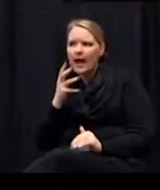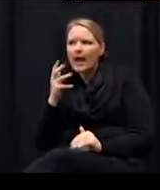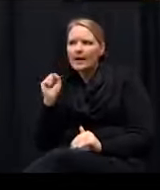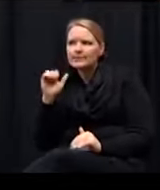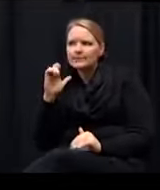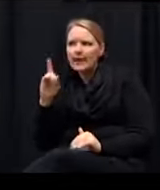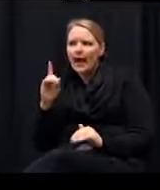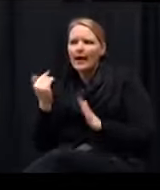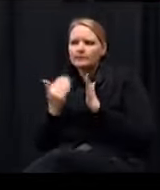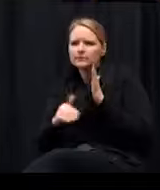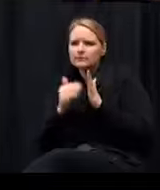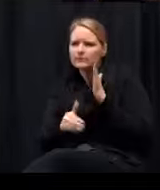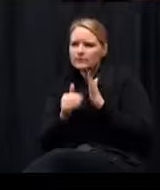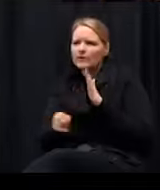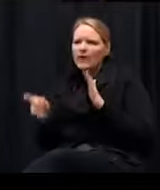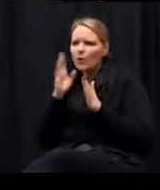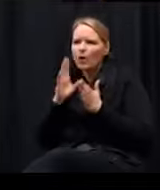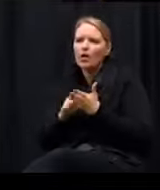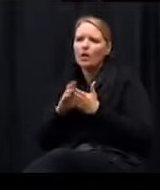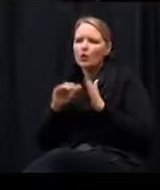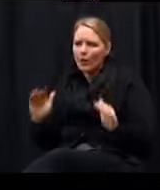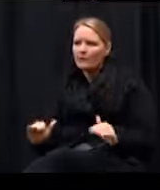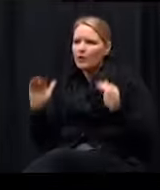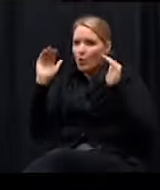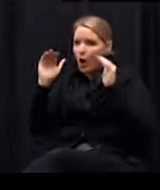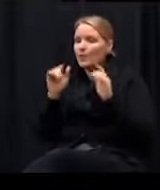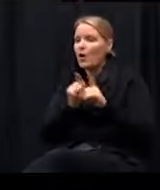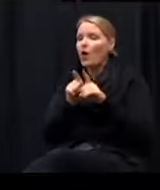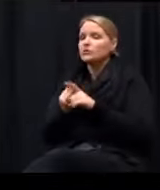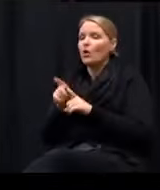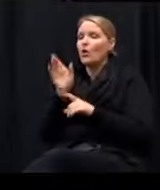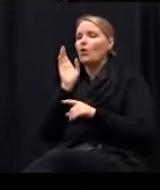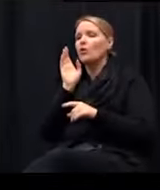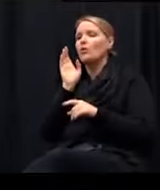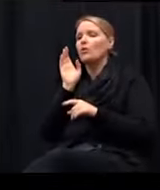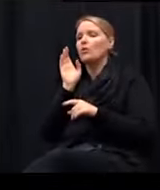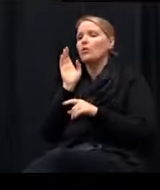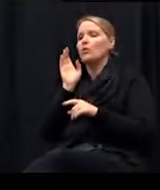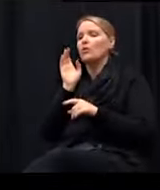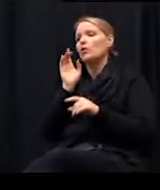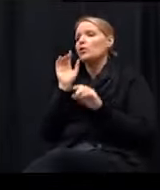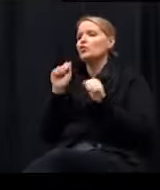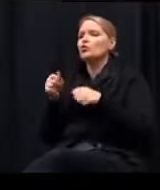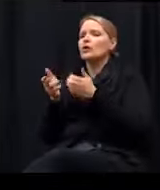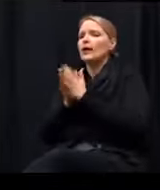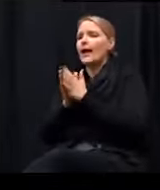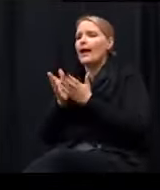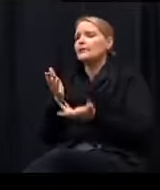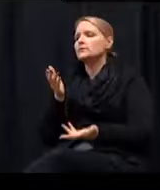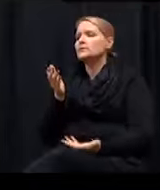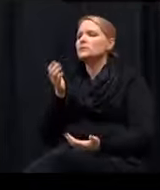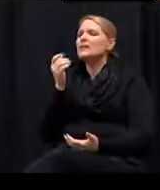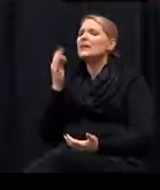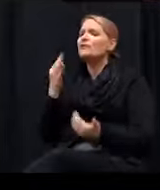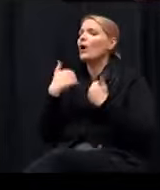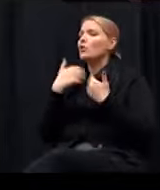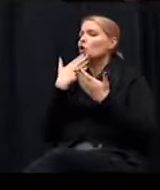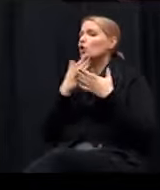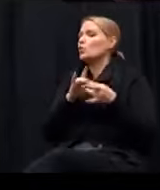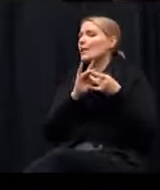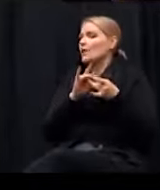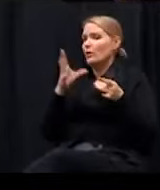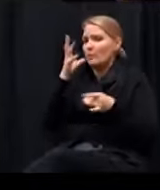going to be continuing on as they get older. And also looking at, you could even ask if you have a good relationship with the parents, like,